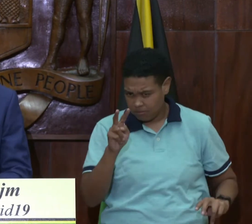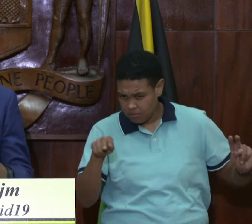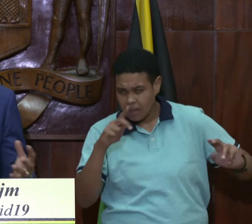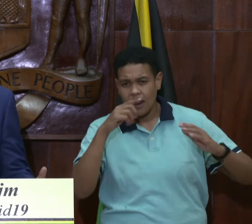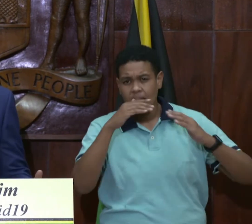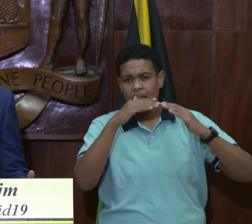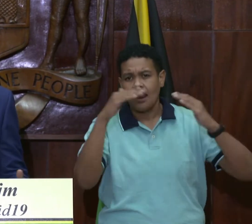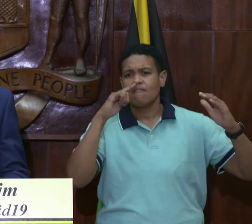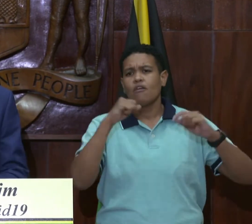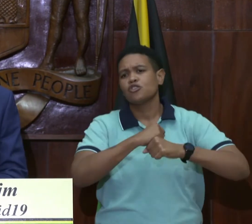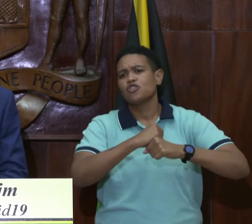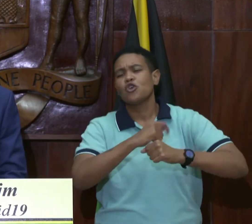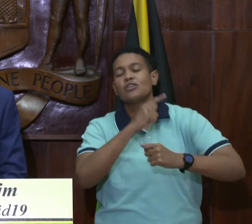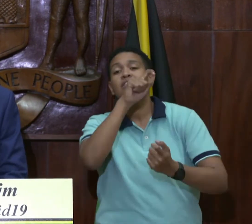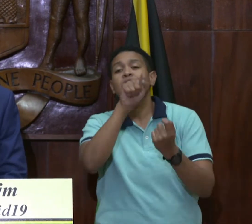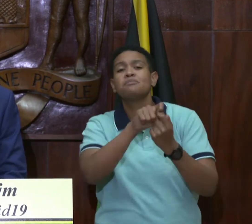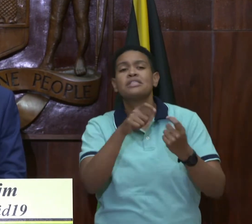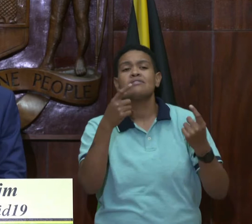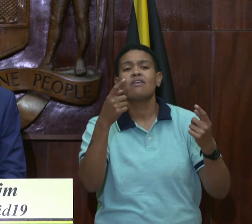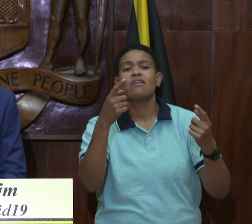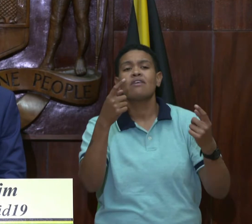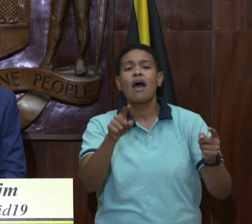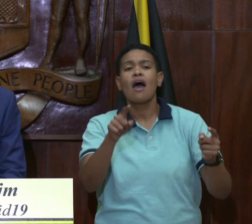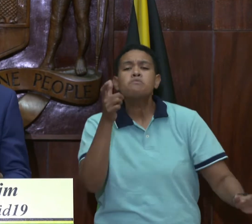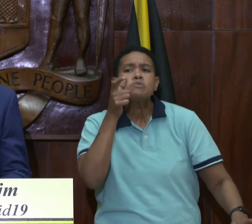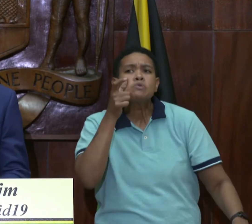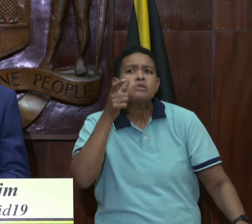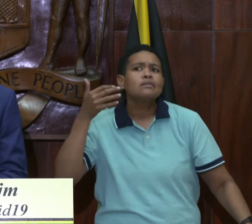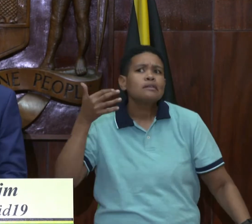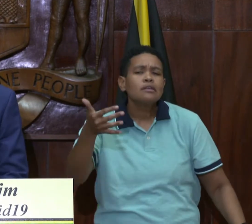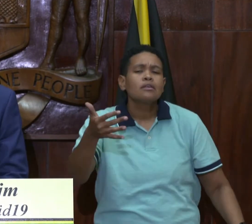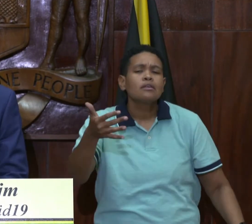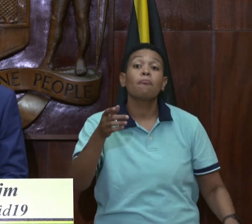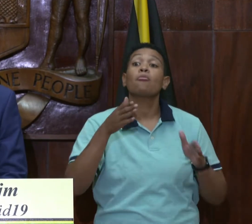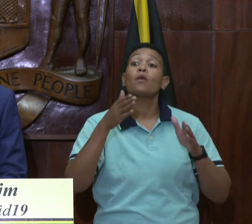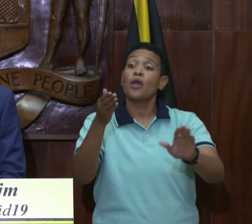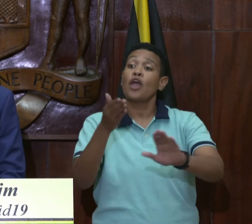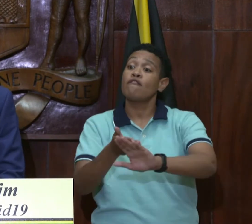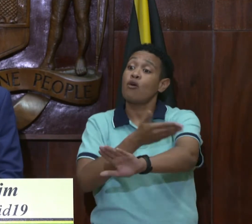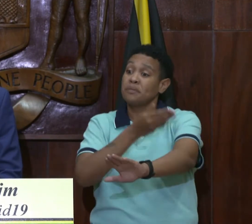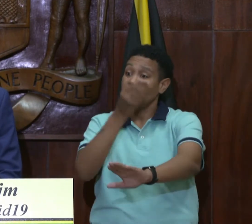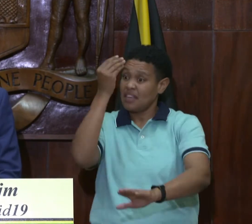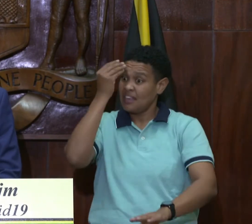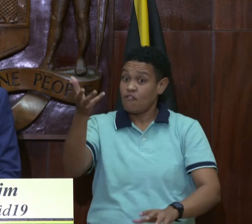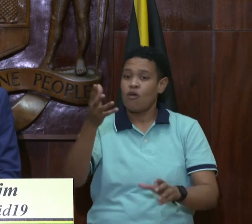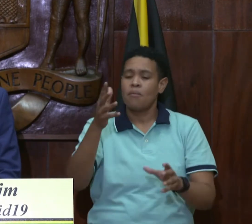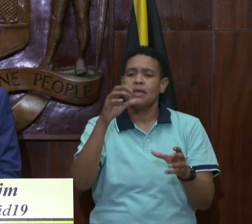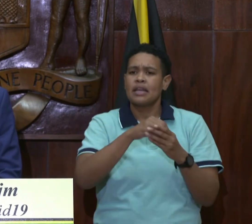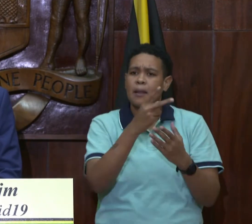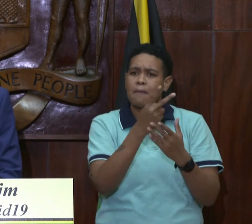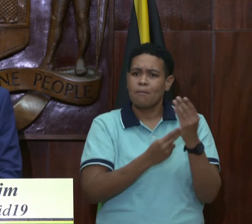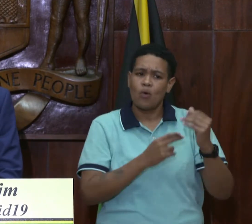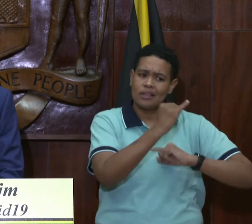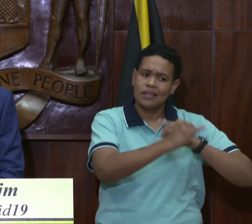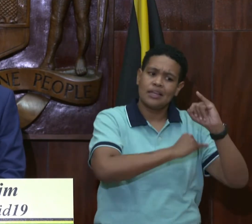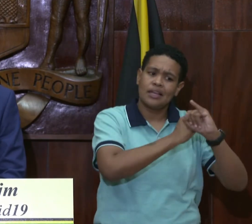airport, particularly with incidents that have happened. Just again, by way of update, in both international airports, Norman